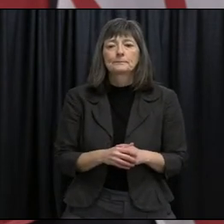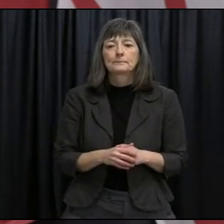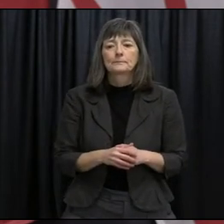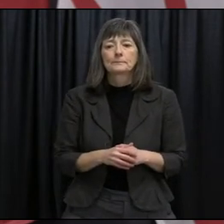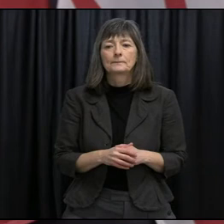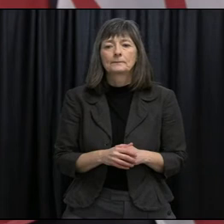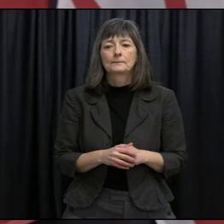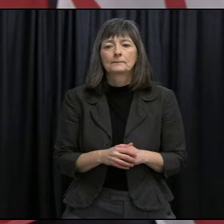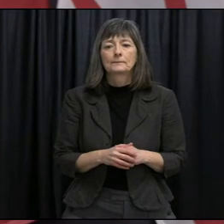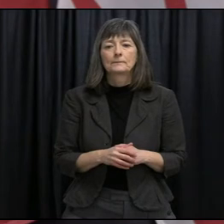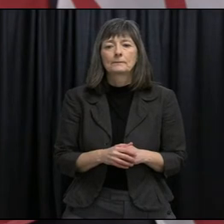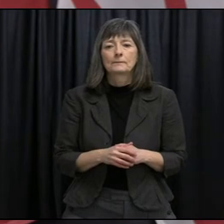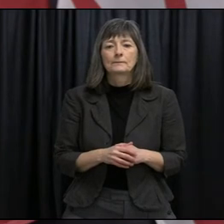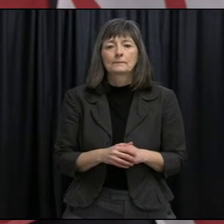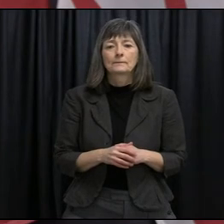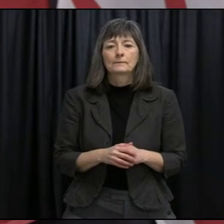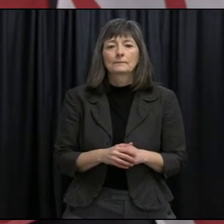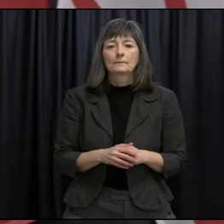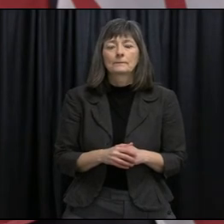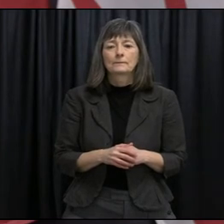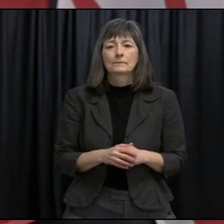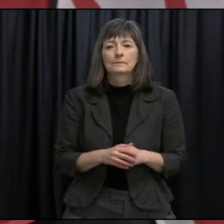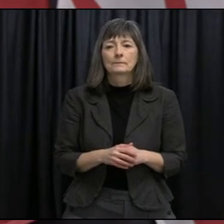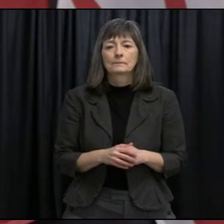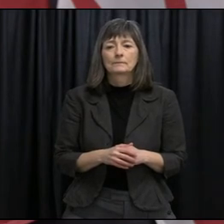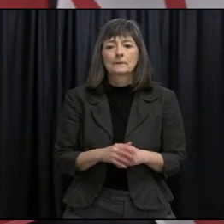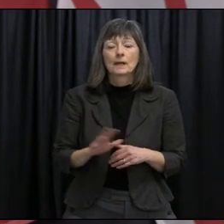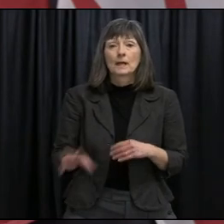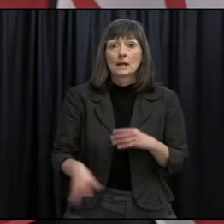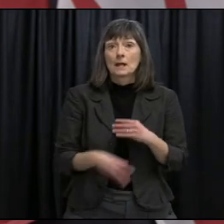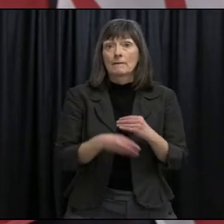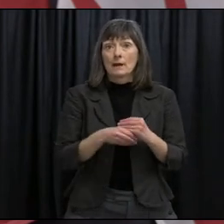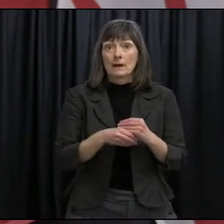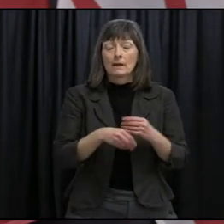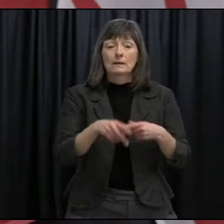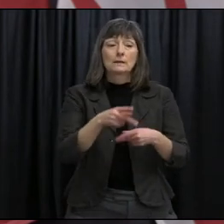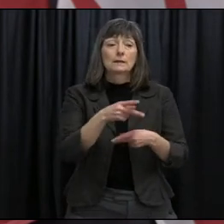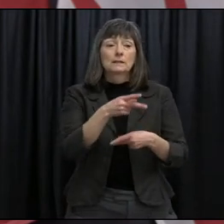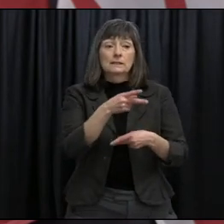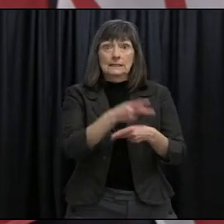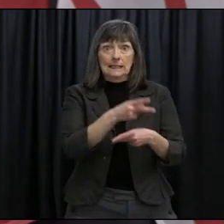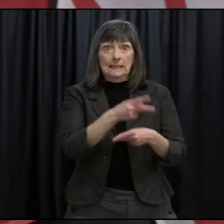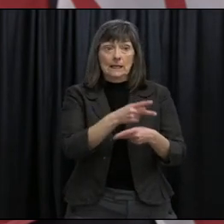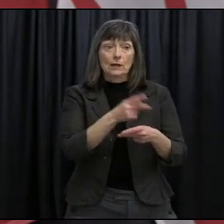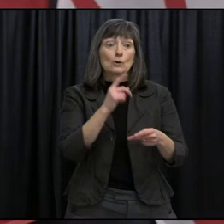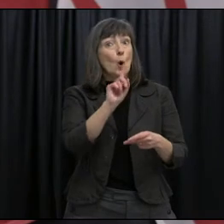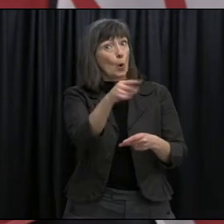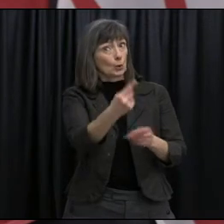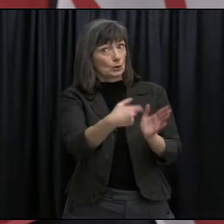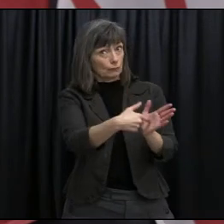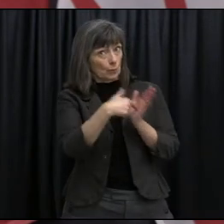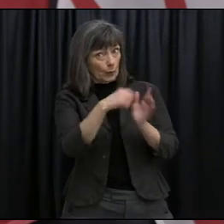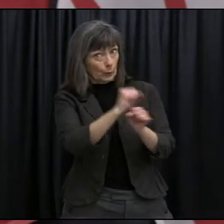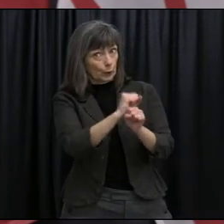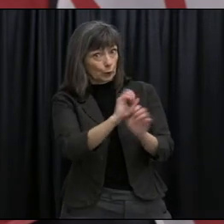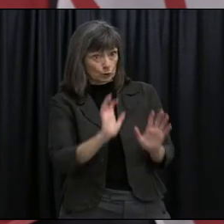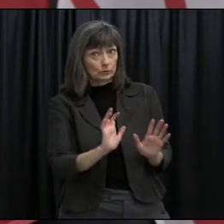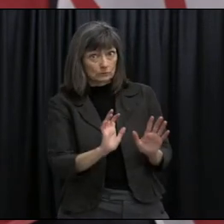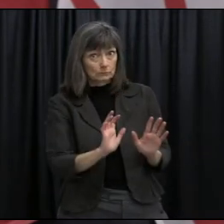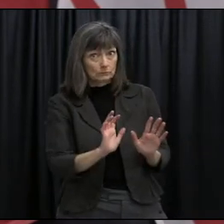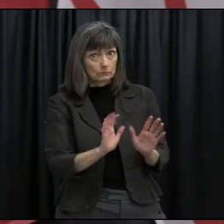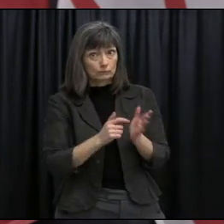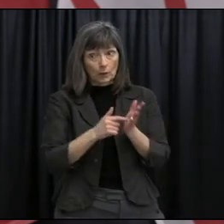place the guidelines that child care is for the children of essential workers that report to